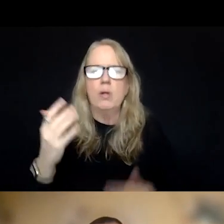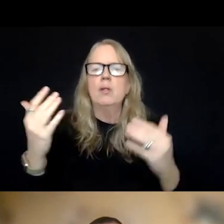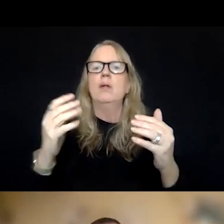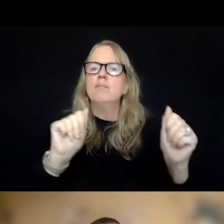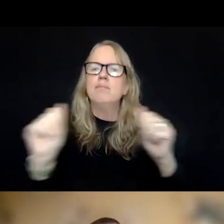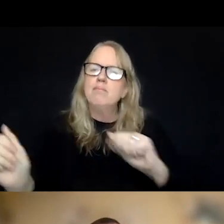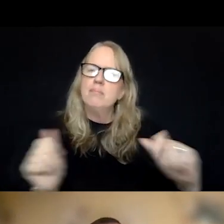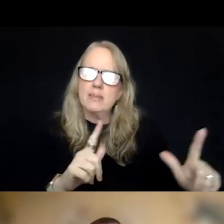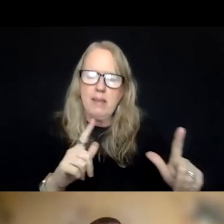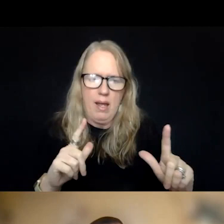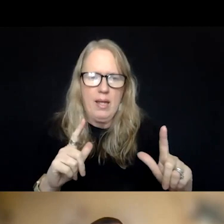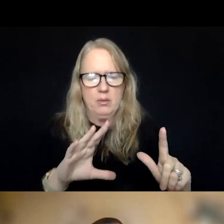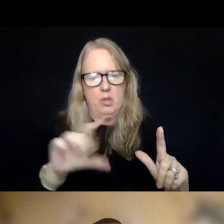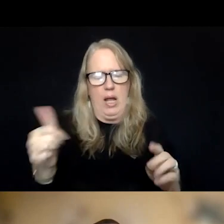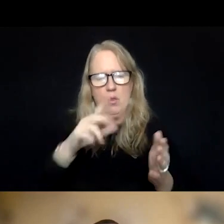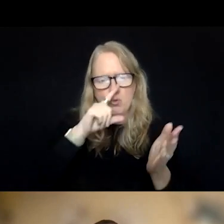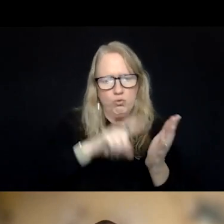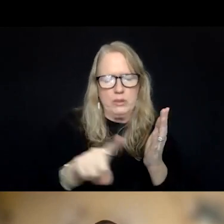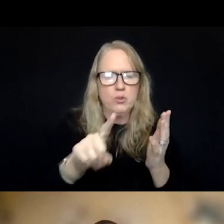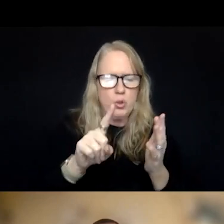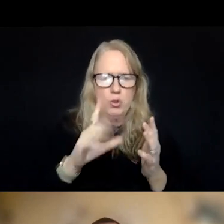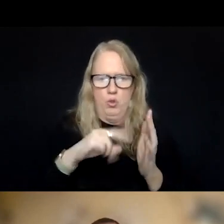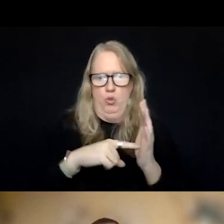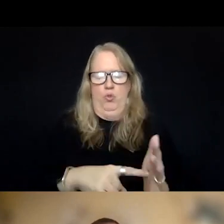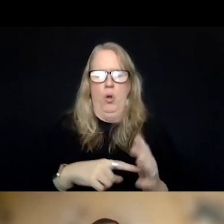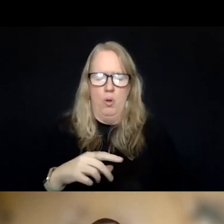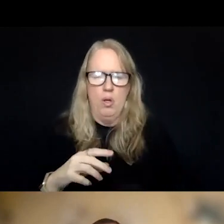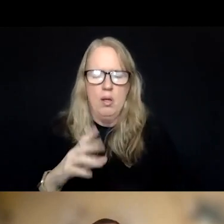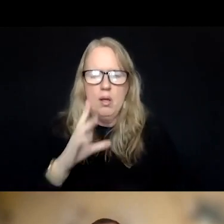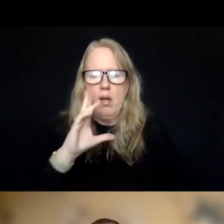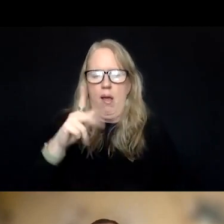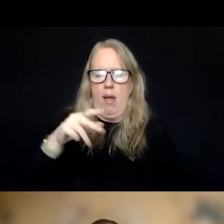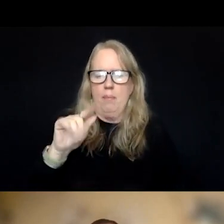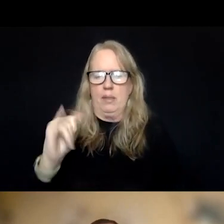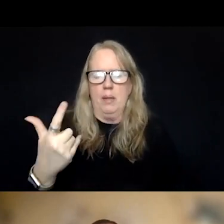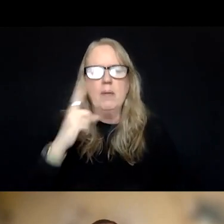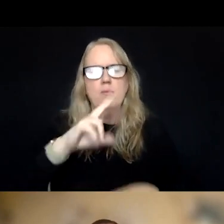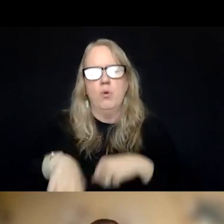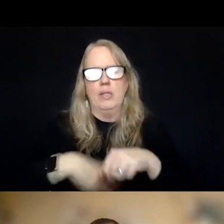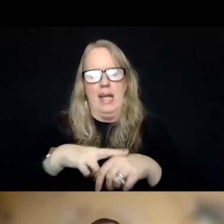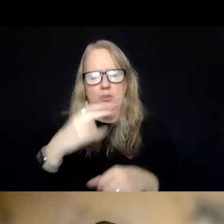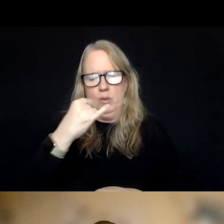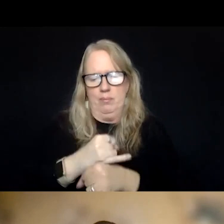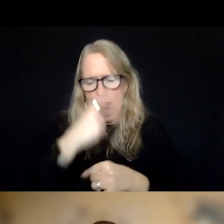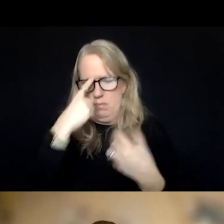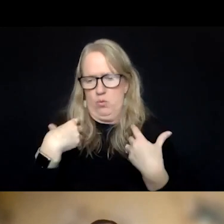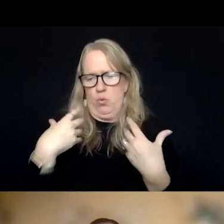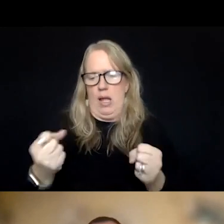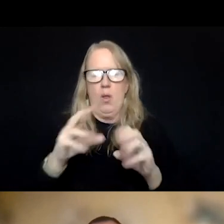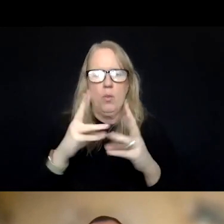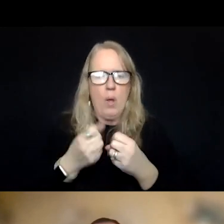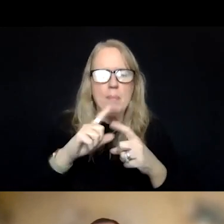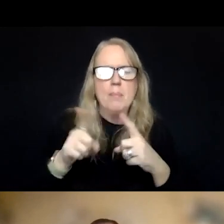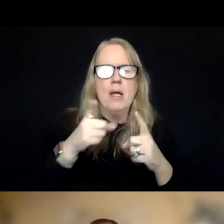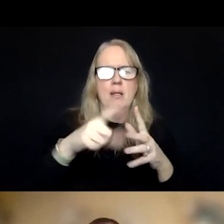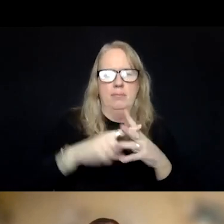just a couple other research related things to highlight. One is there's an upcoming National Institute of Mental Health workshop on advancing the science on